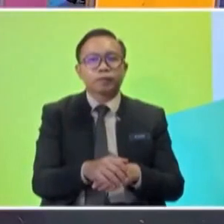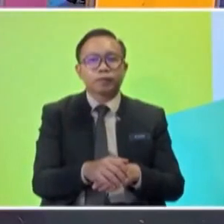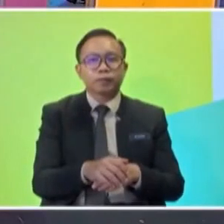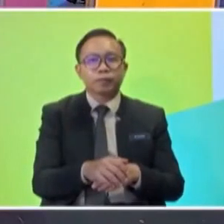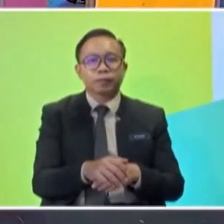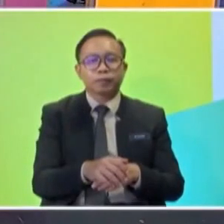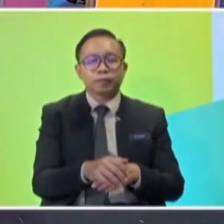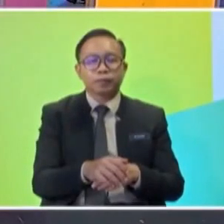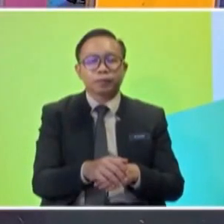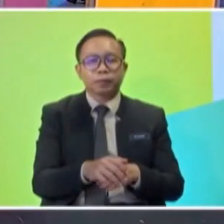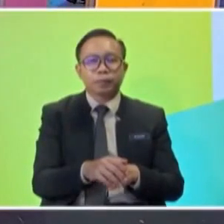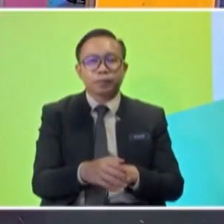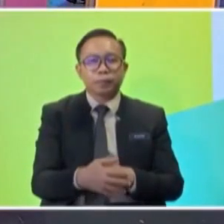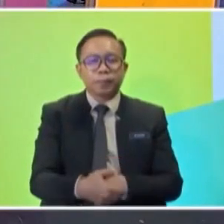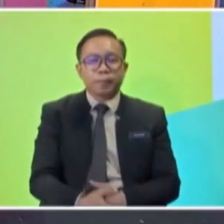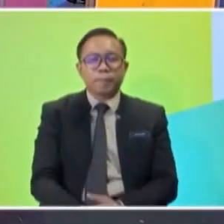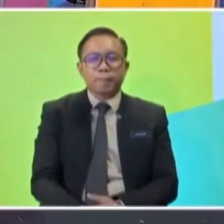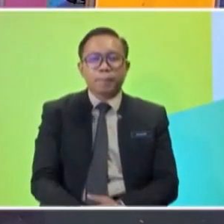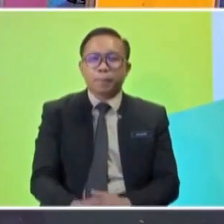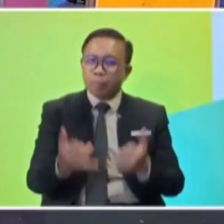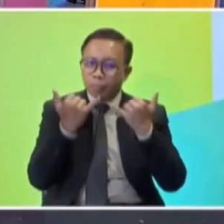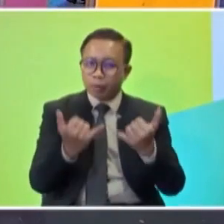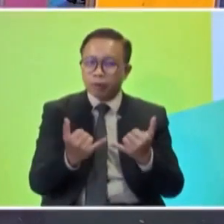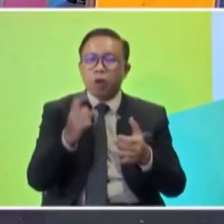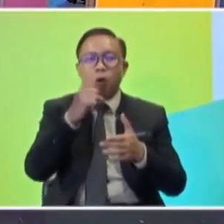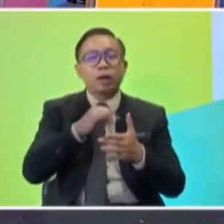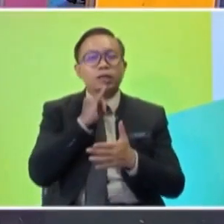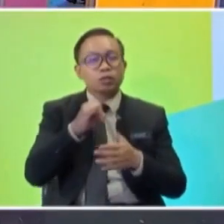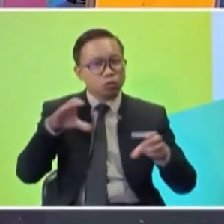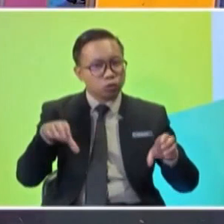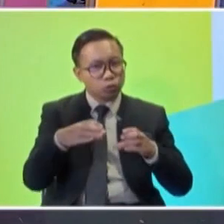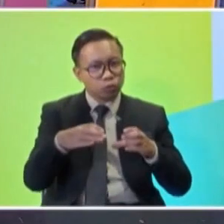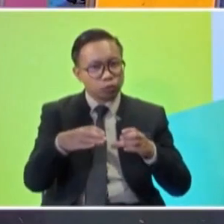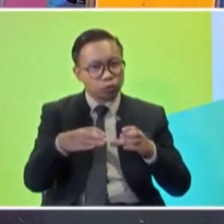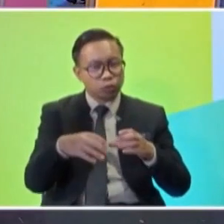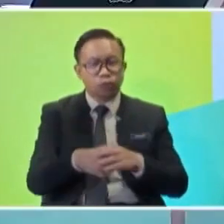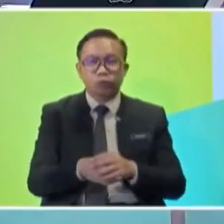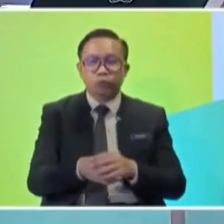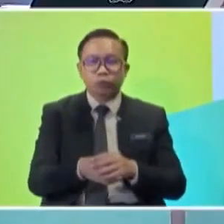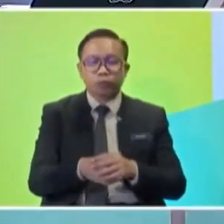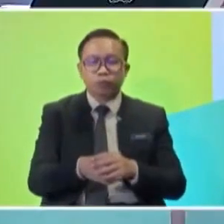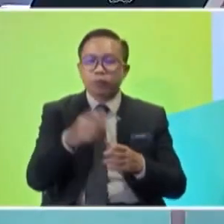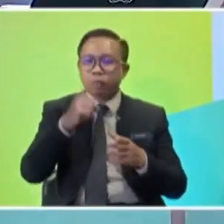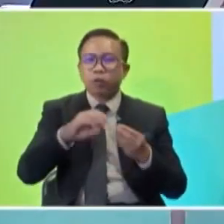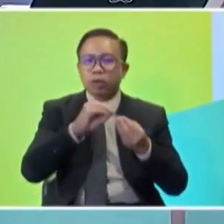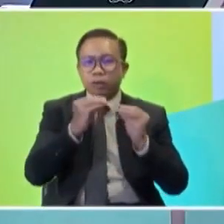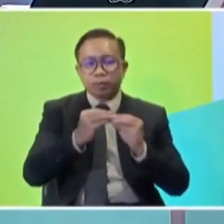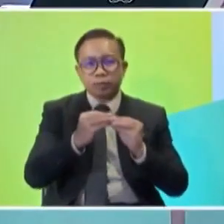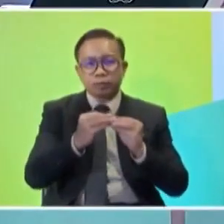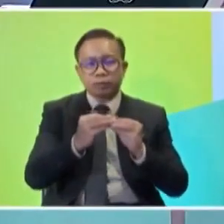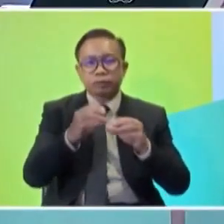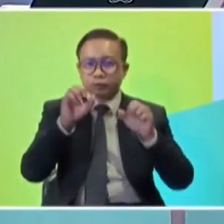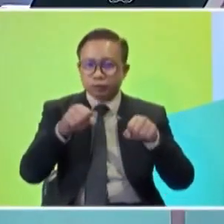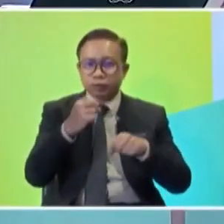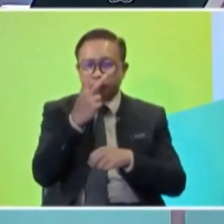over 1. Okay, now, what you have to do the next step? Simplify. So what number we can simplify here,